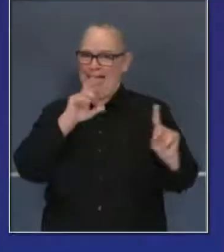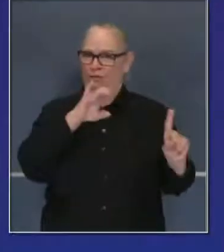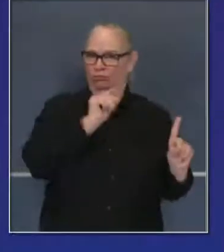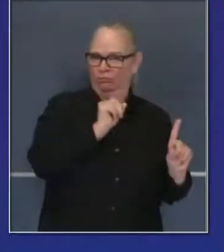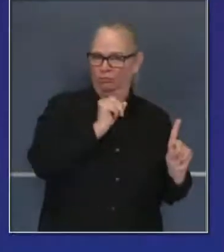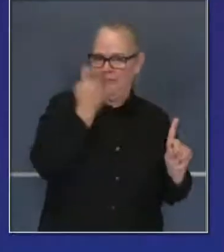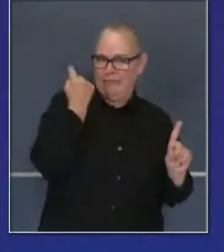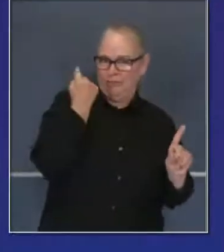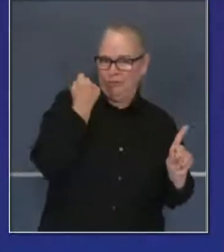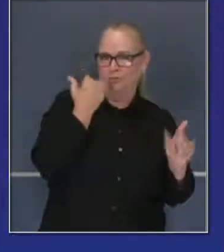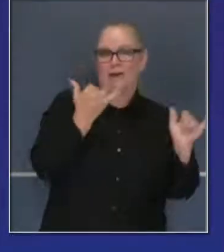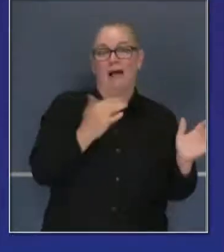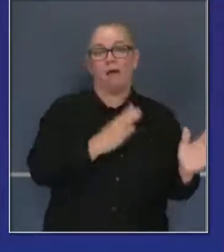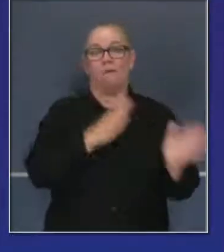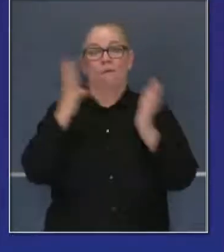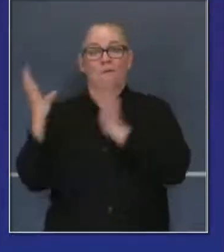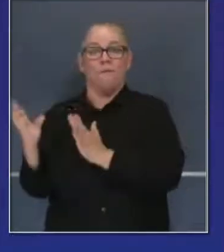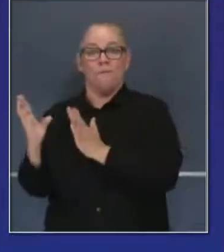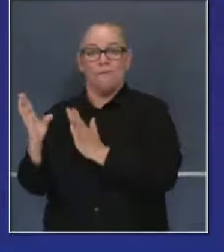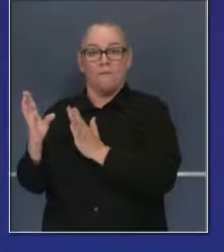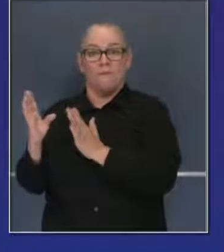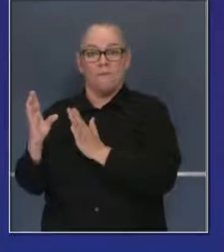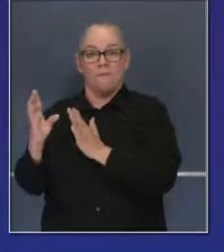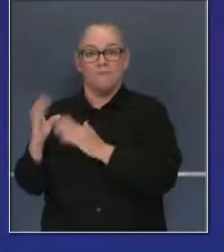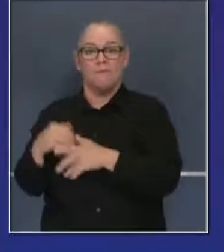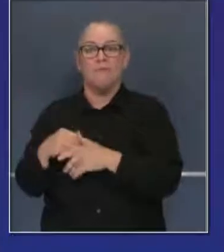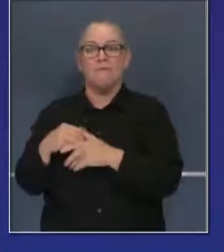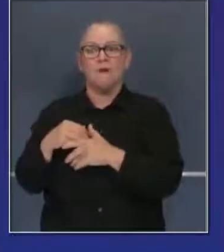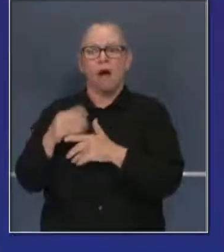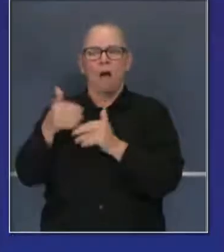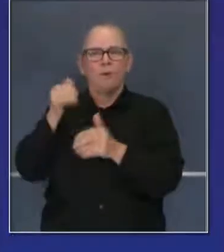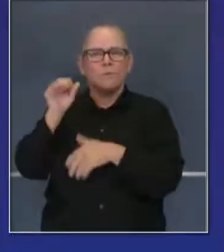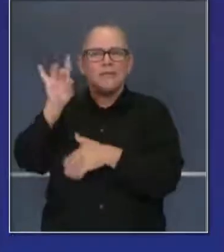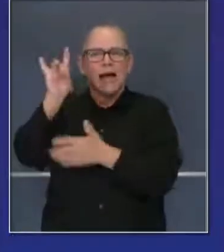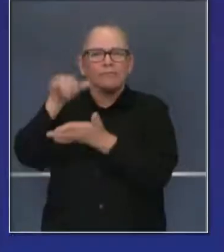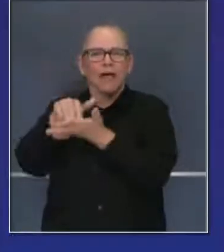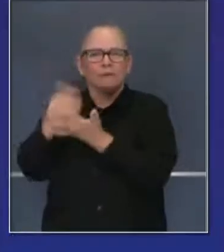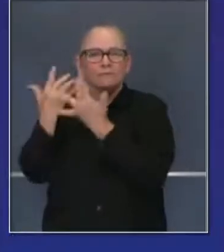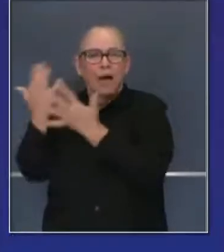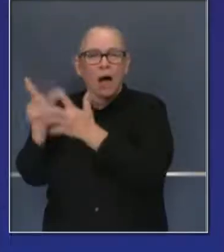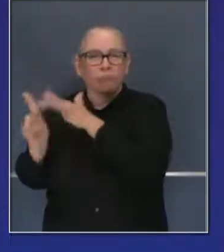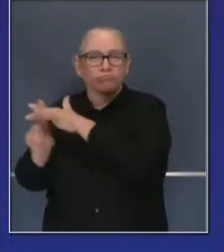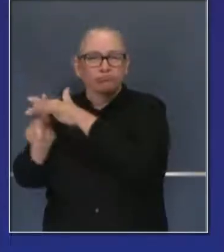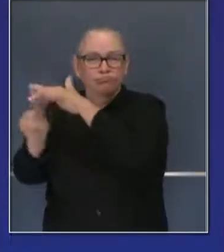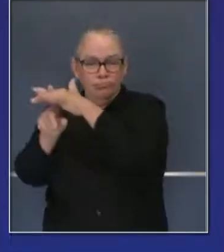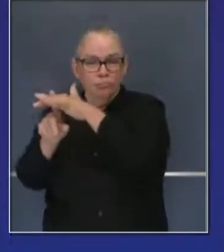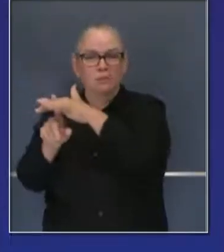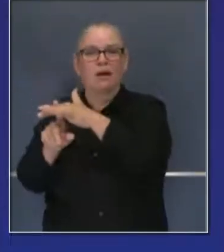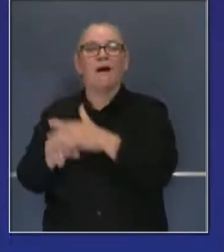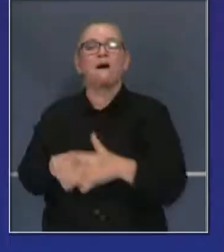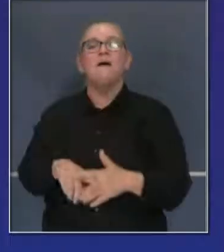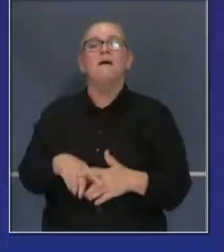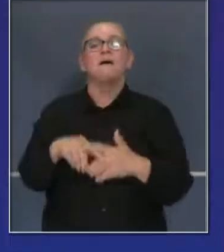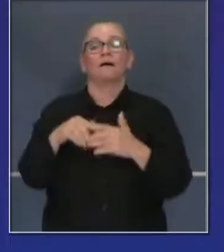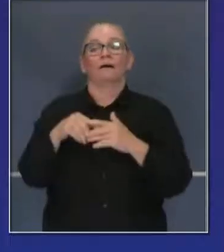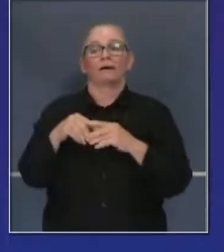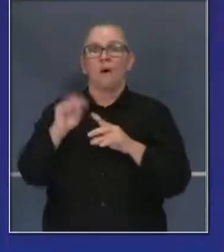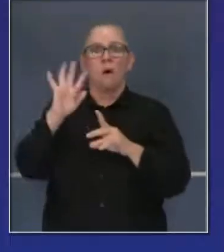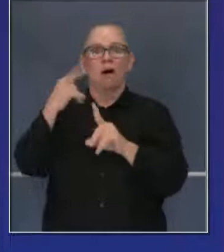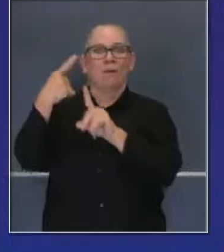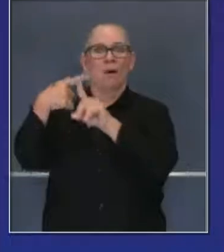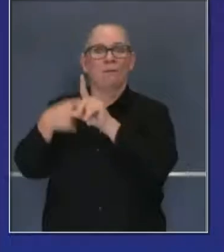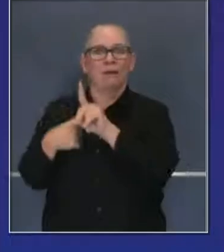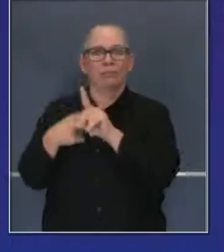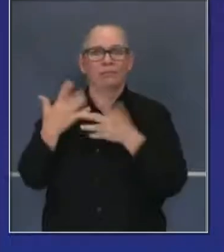3.4 million acres, close to 8,000 fires. I'll remind you that it was a month ago yesterday that